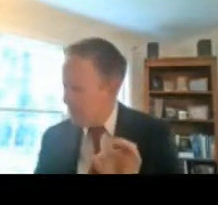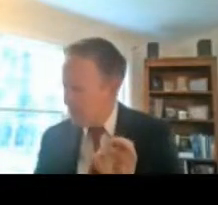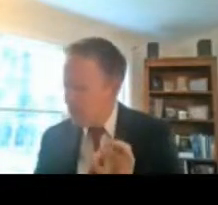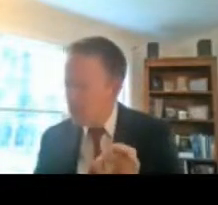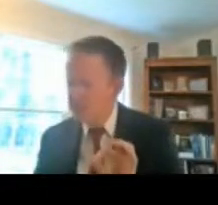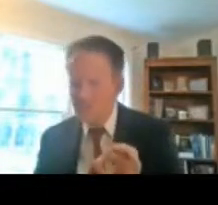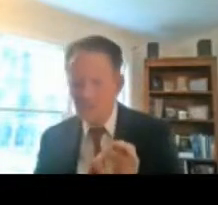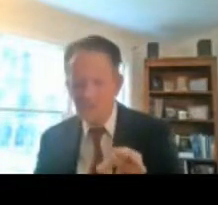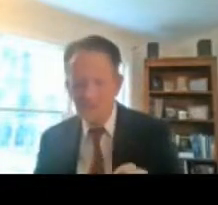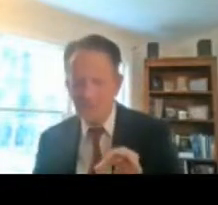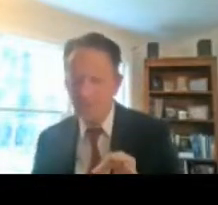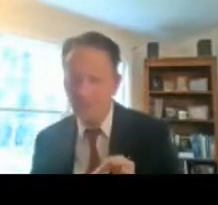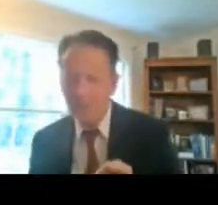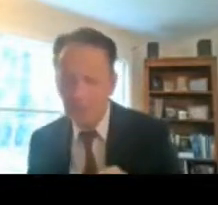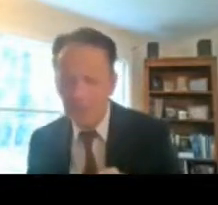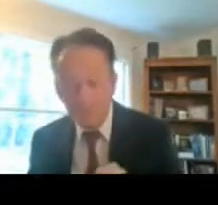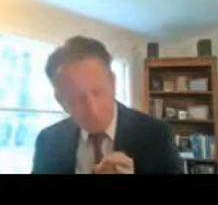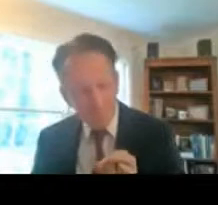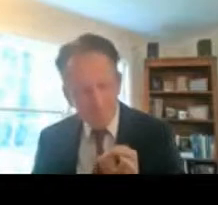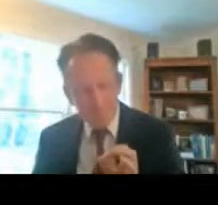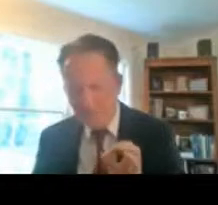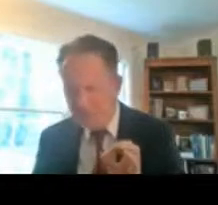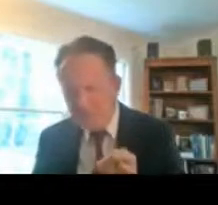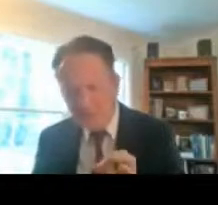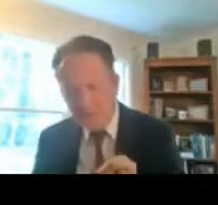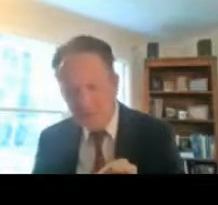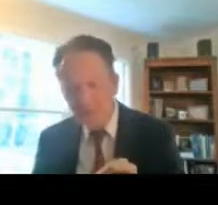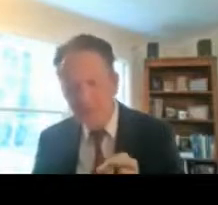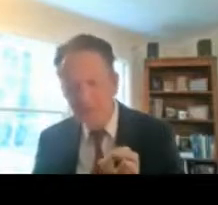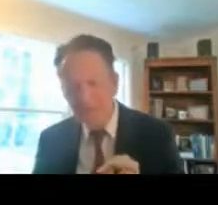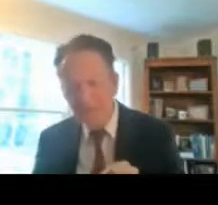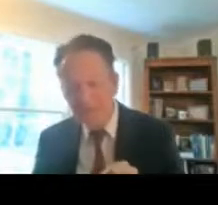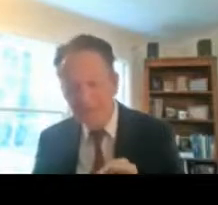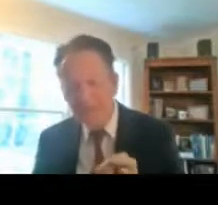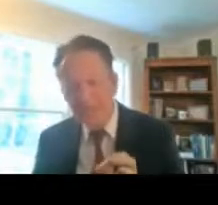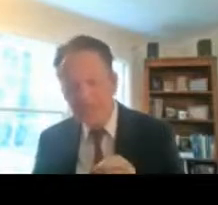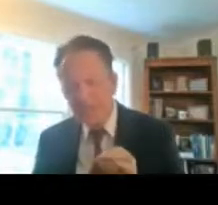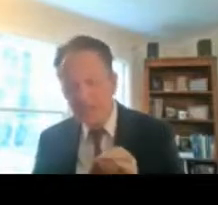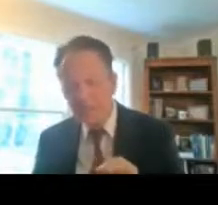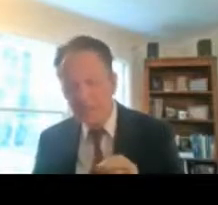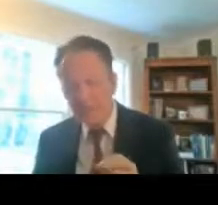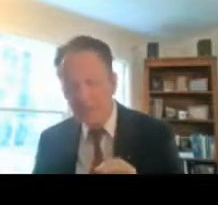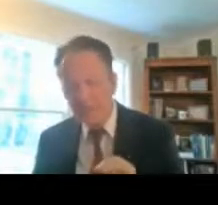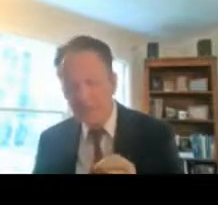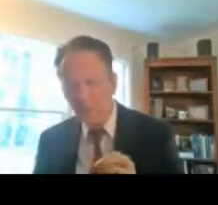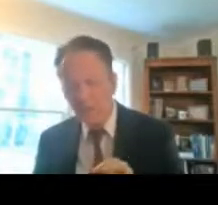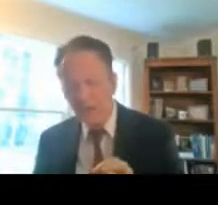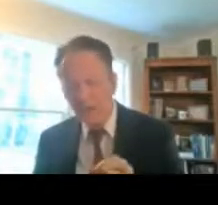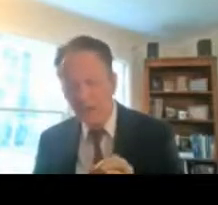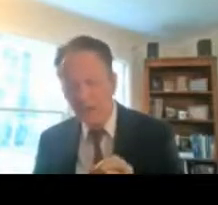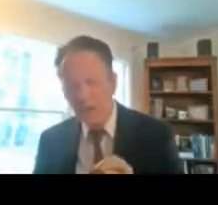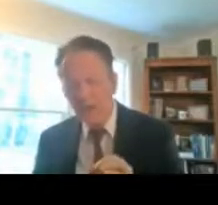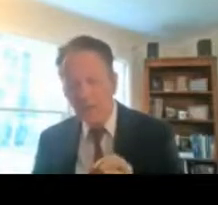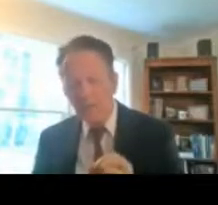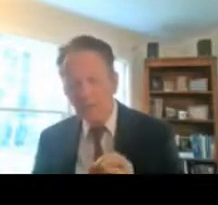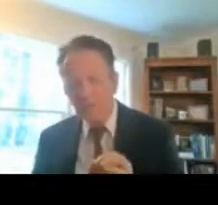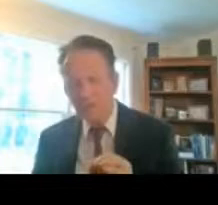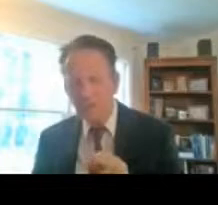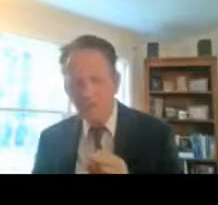So now we move to this conceptual framing. And this is really the key kind of underpinning